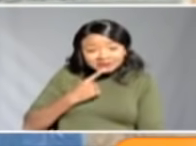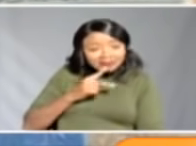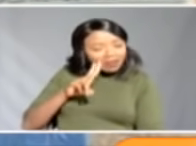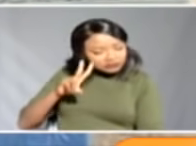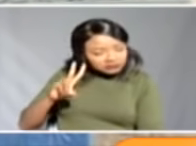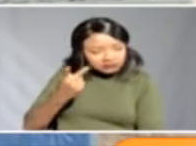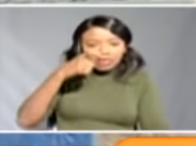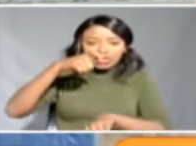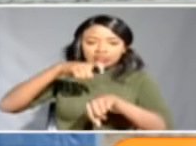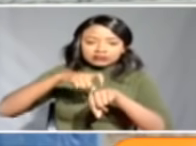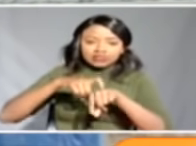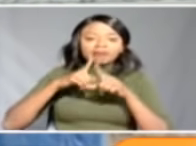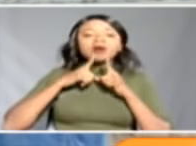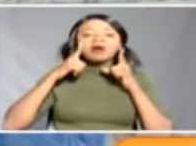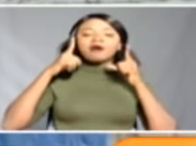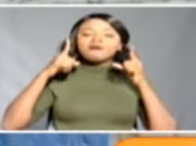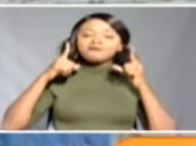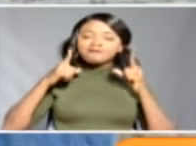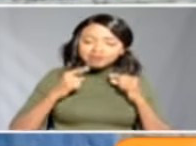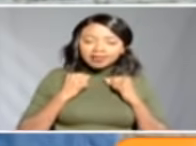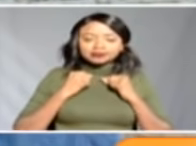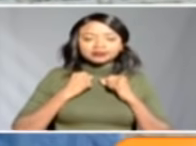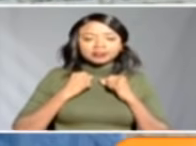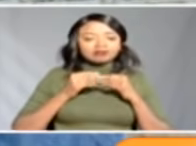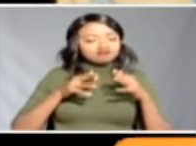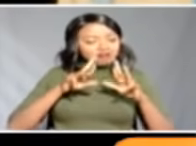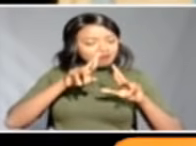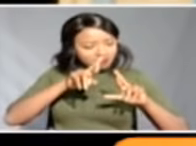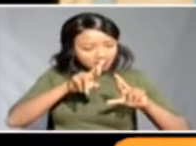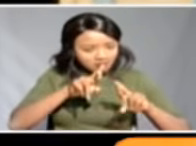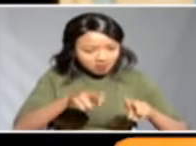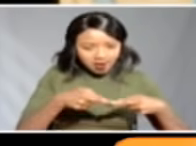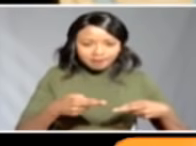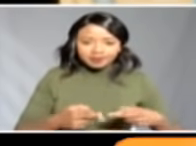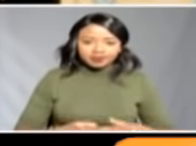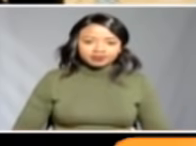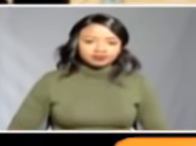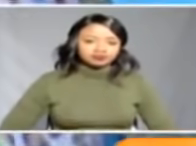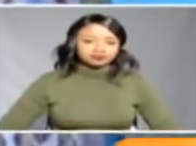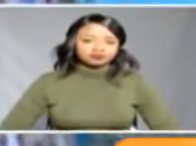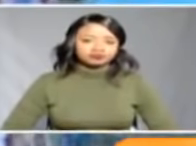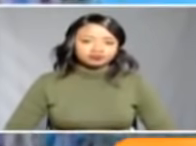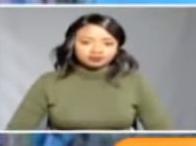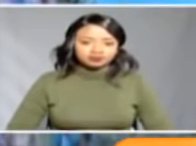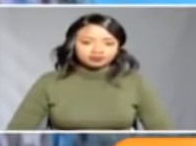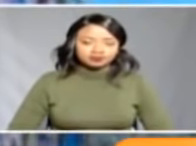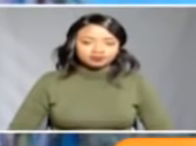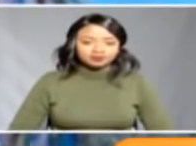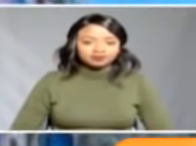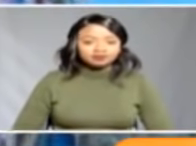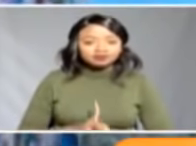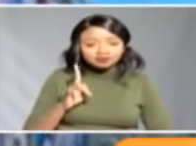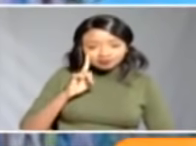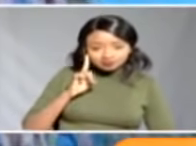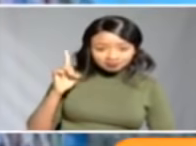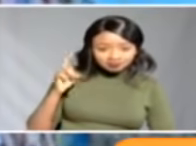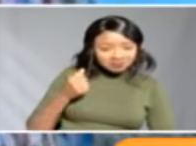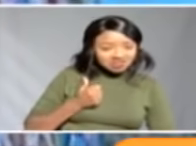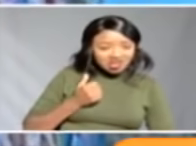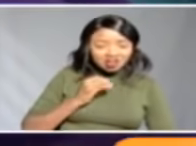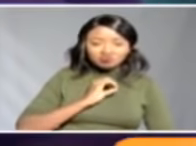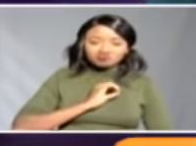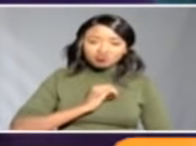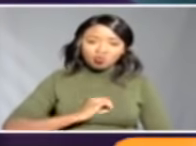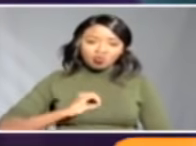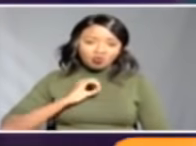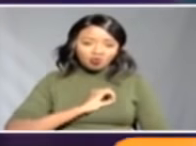time the father, the so-called holy man of God, was defiling her. She is an orphan and her grandmother,